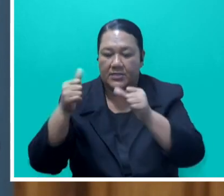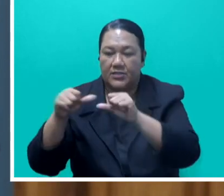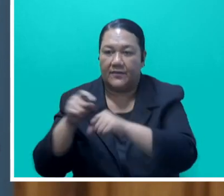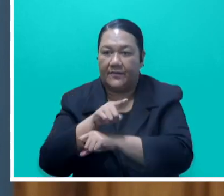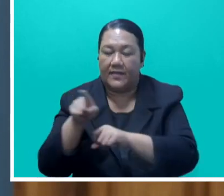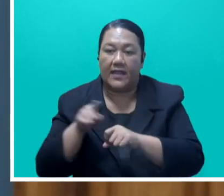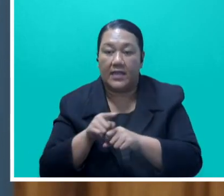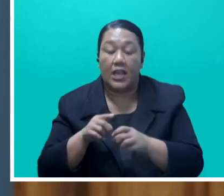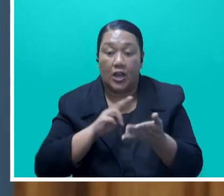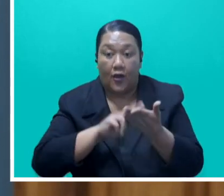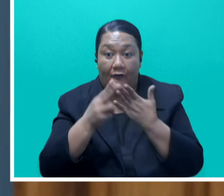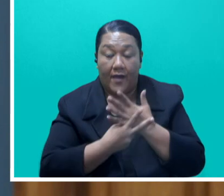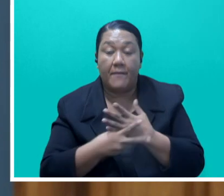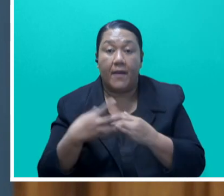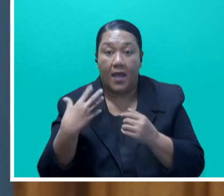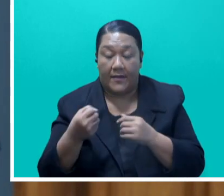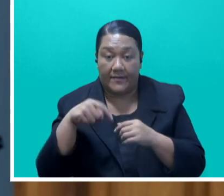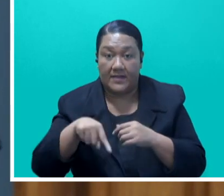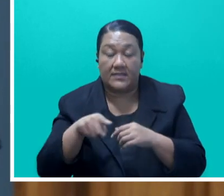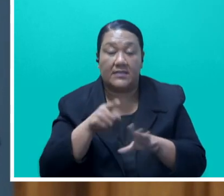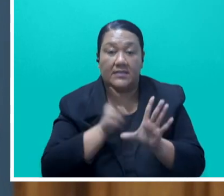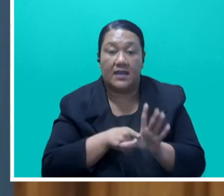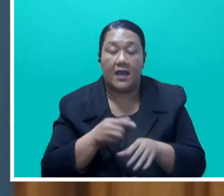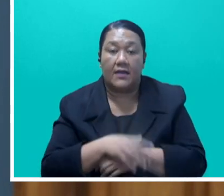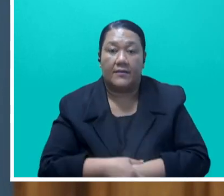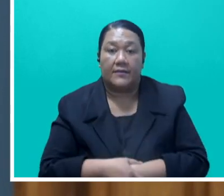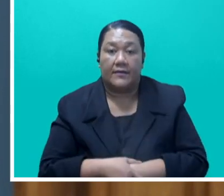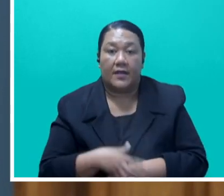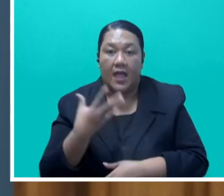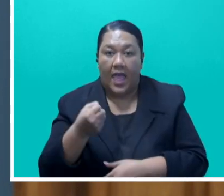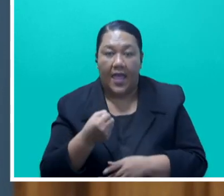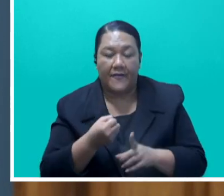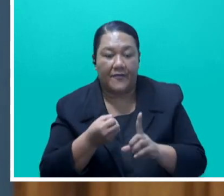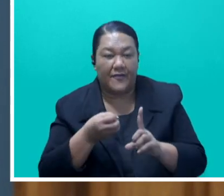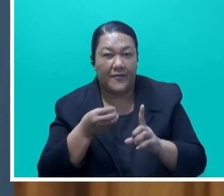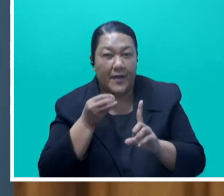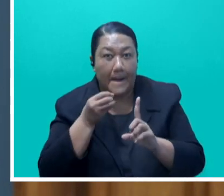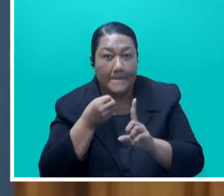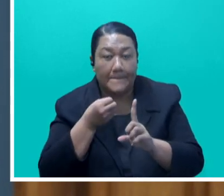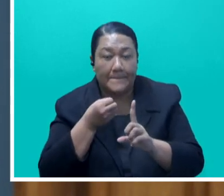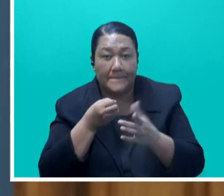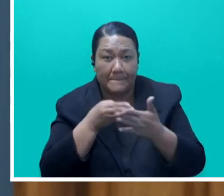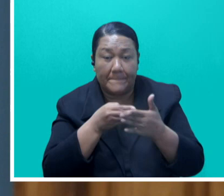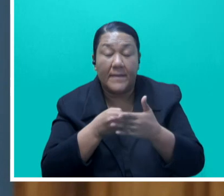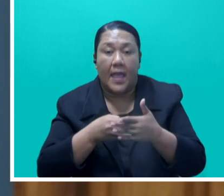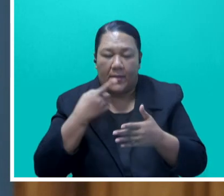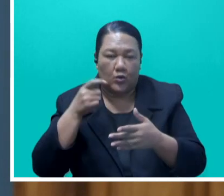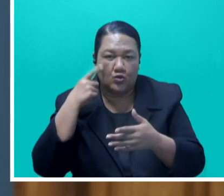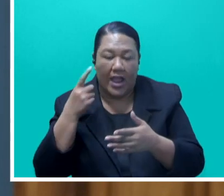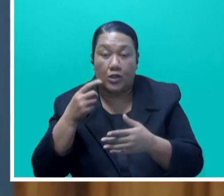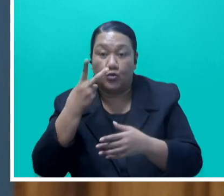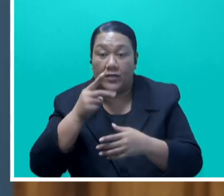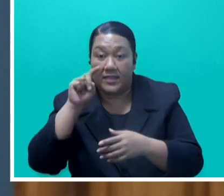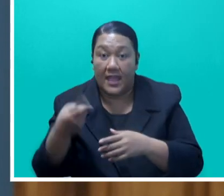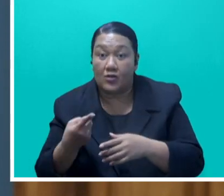November this year, we will host Spartan, which is a series of obstacle races And the event will take nearly 2,000 visitors to remote areas